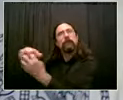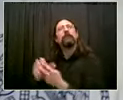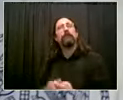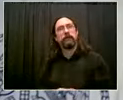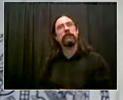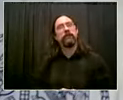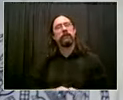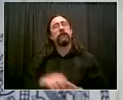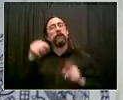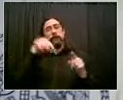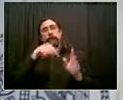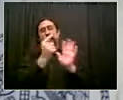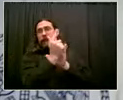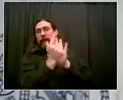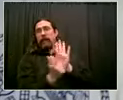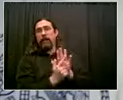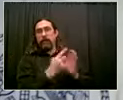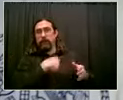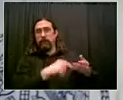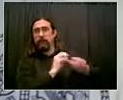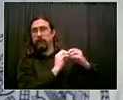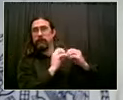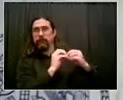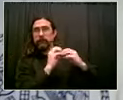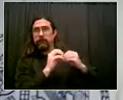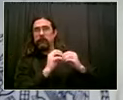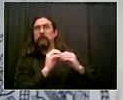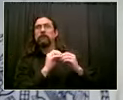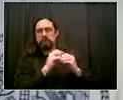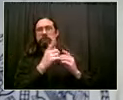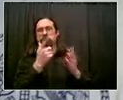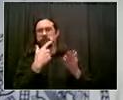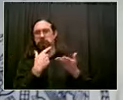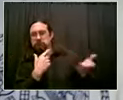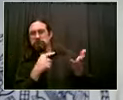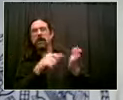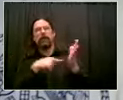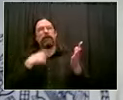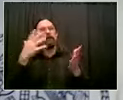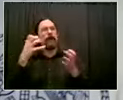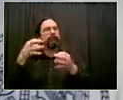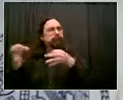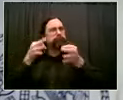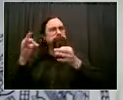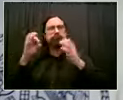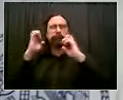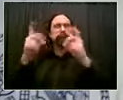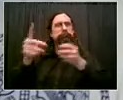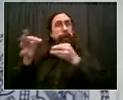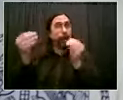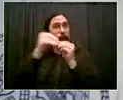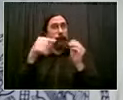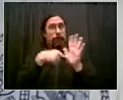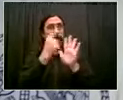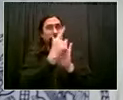to make a change that we need to make New York City safer. My pleasure to introduce Assembly member Maritza Davila.